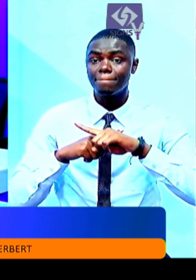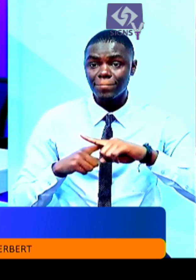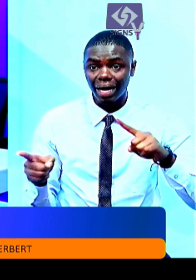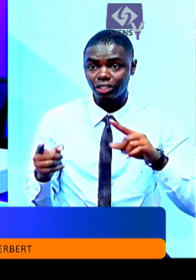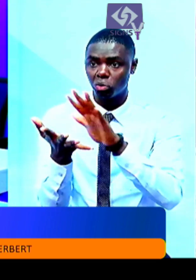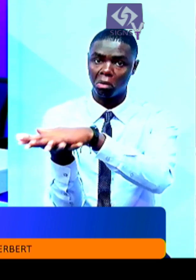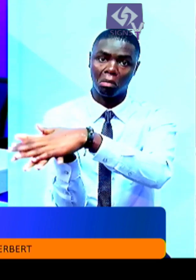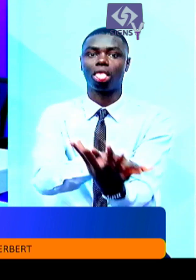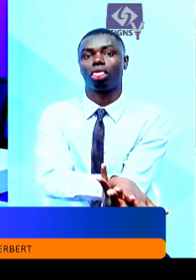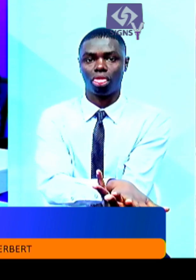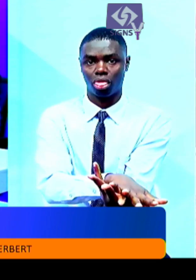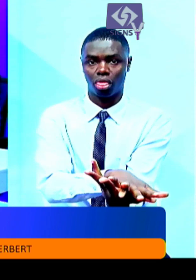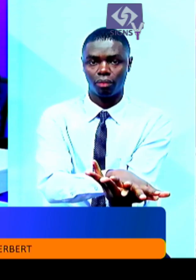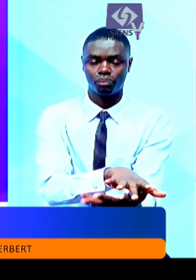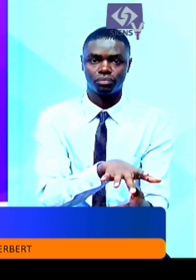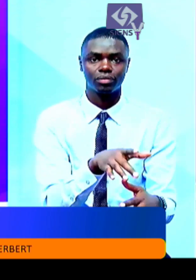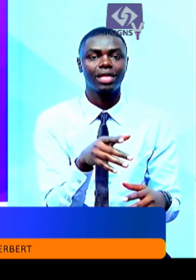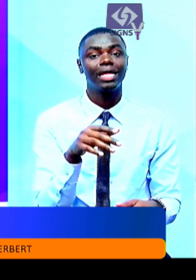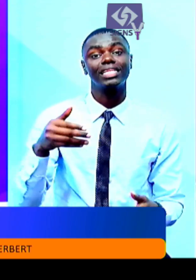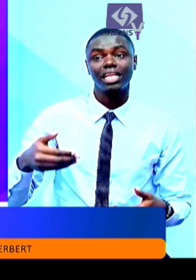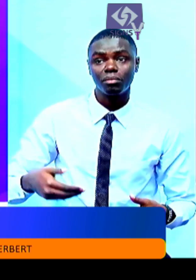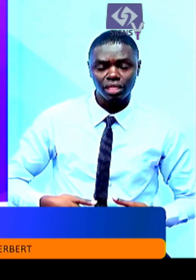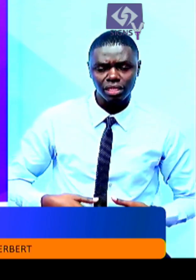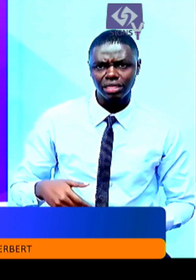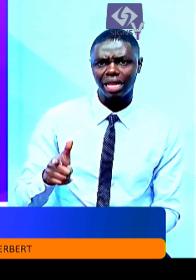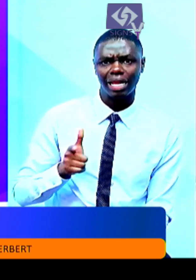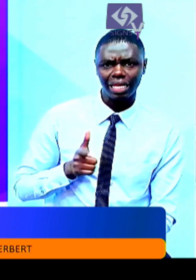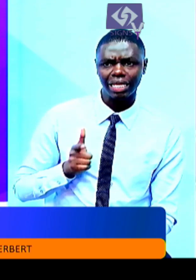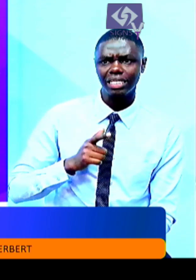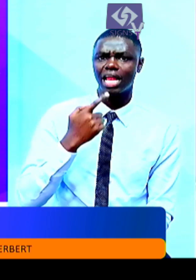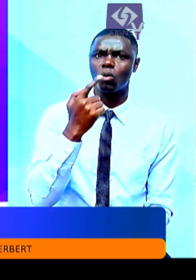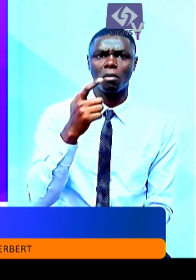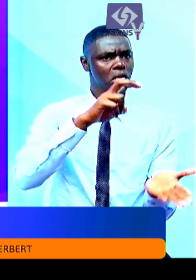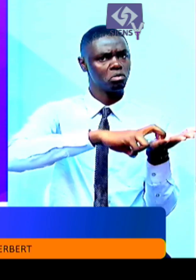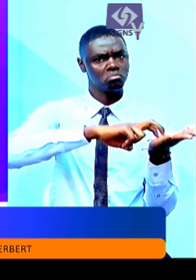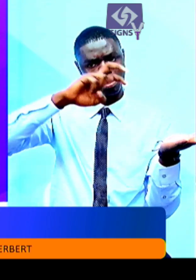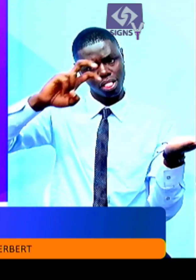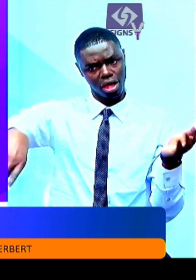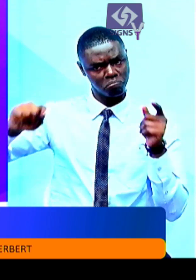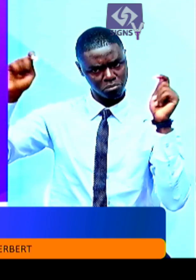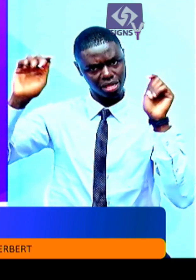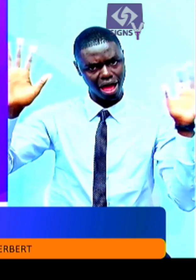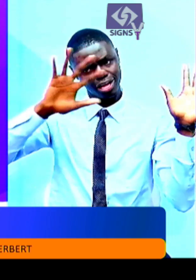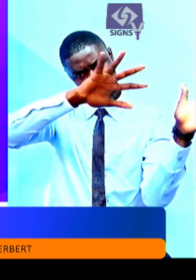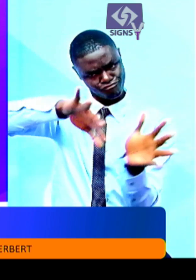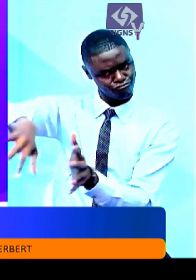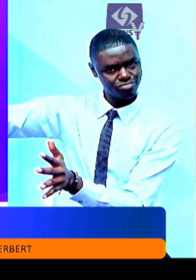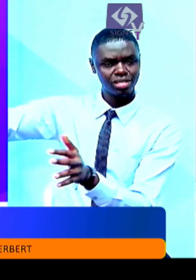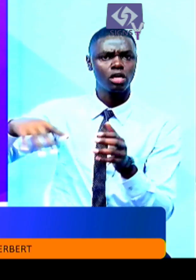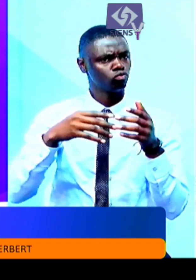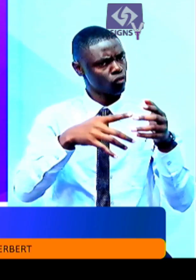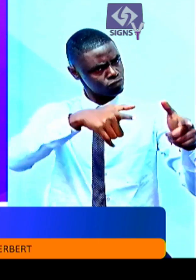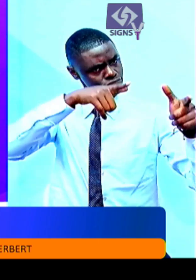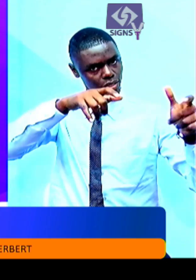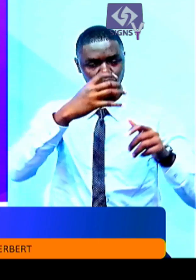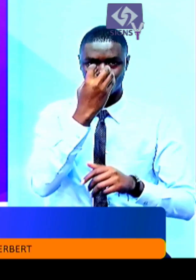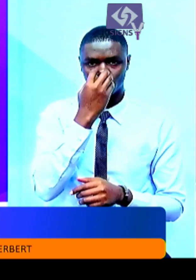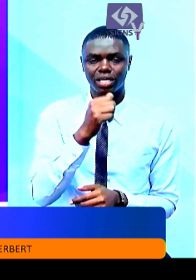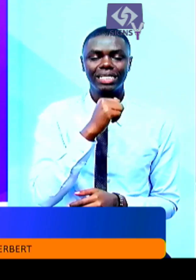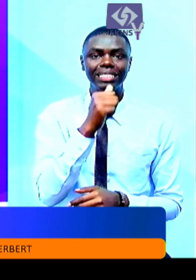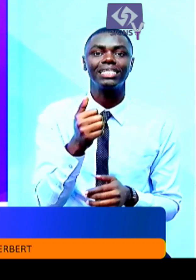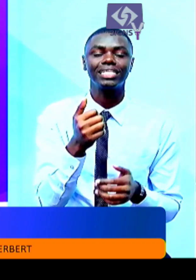other way around. When the young lady told Raila to stay off the street, and they're going to sort out Ruto, they didn't expect Raila to